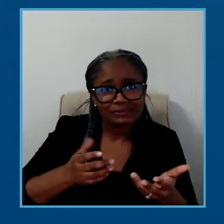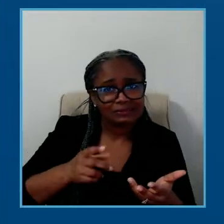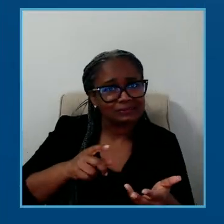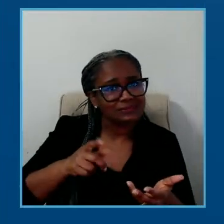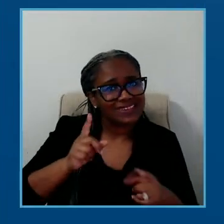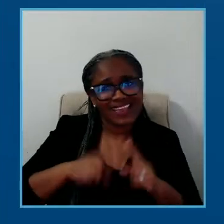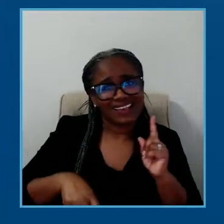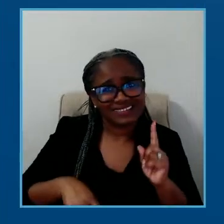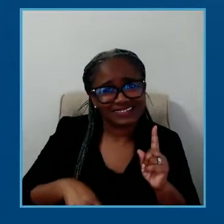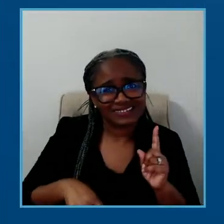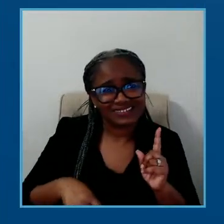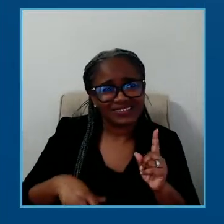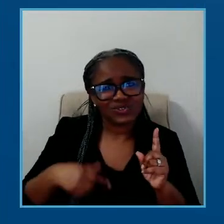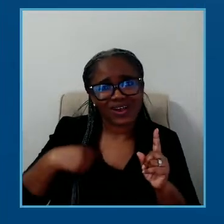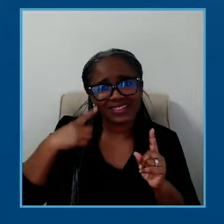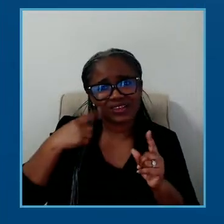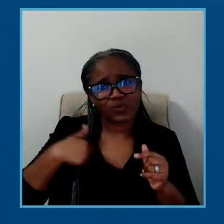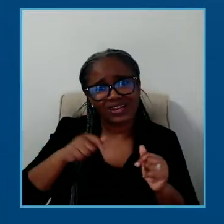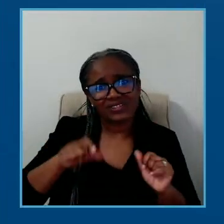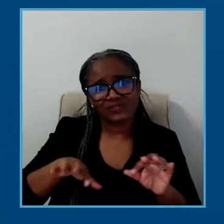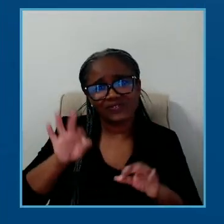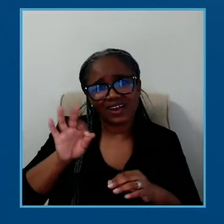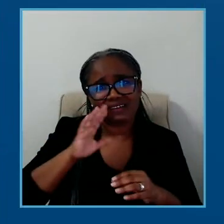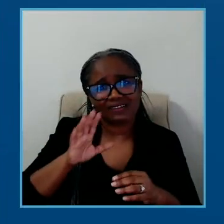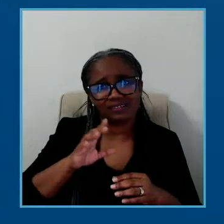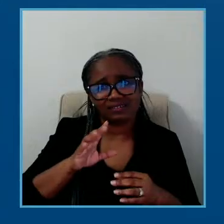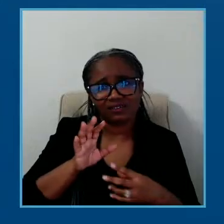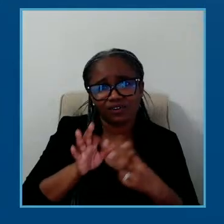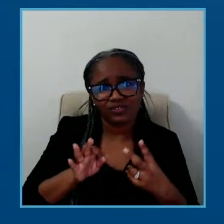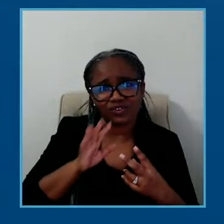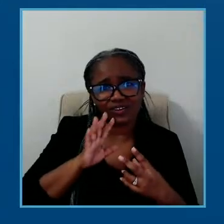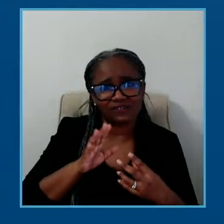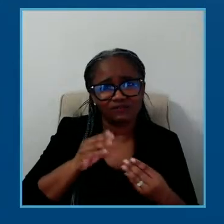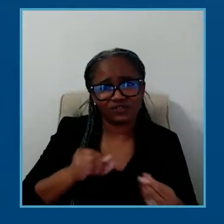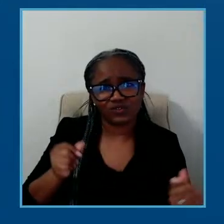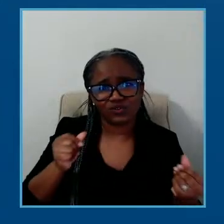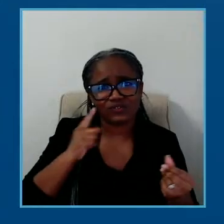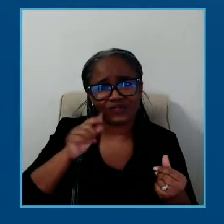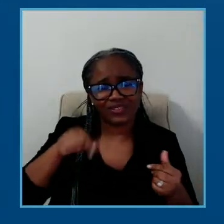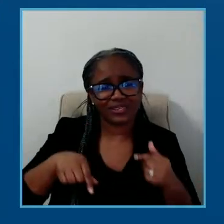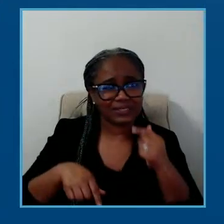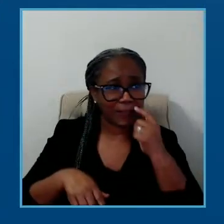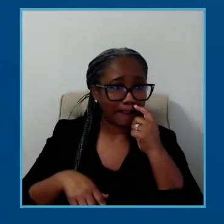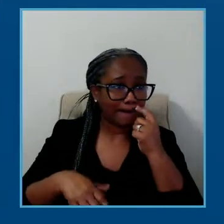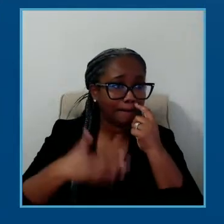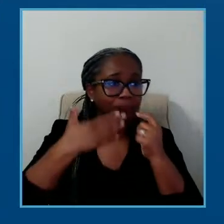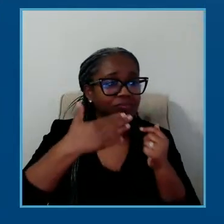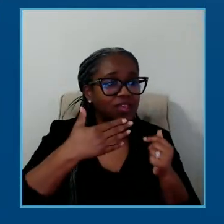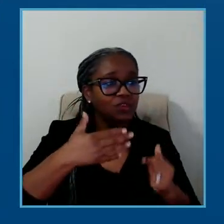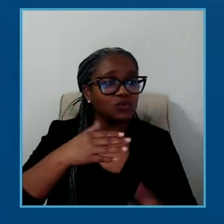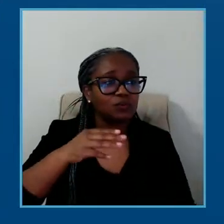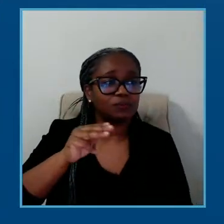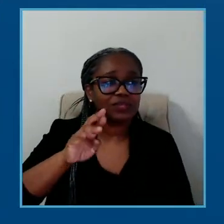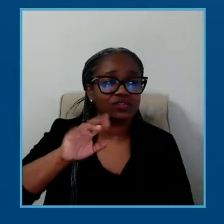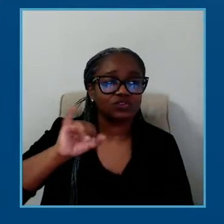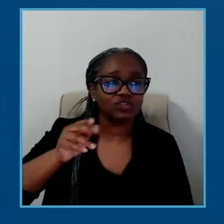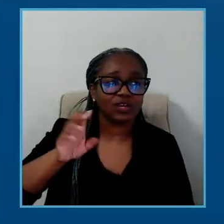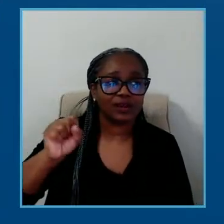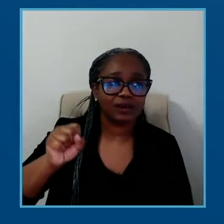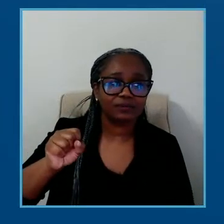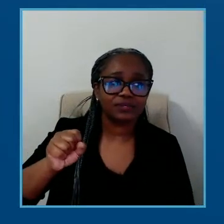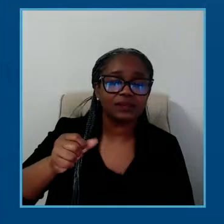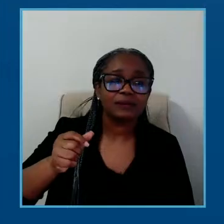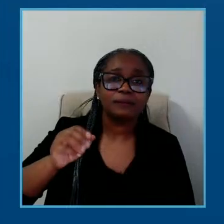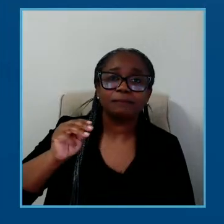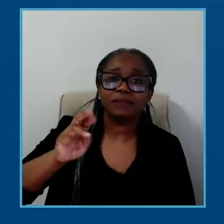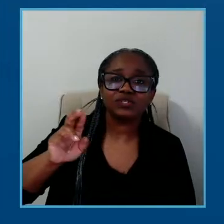alternative. Thank you, Mr. Jacobs. Mr. Catt? Thank you, Mr. Chair. First of all, I'm very